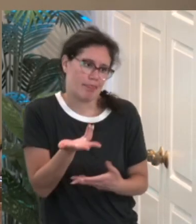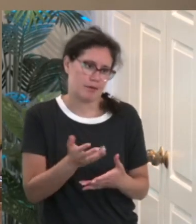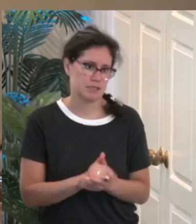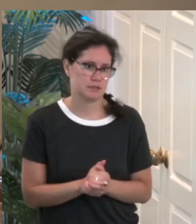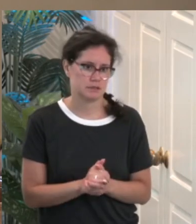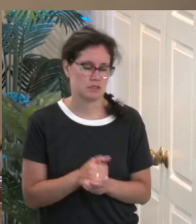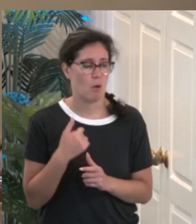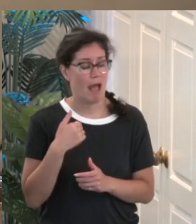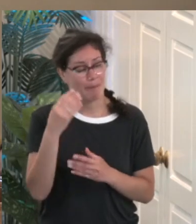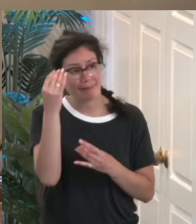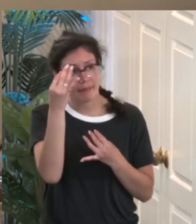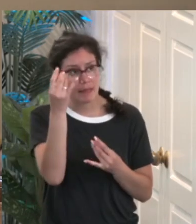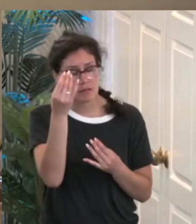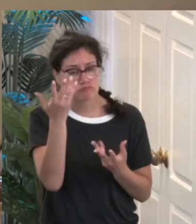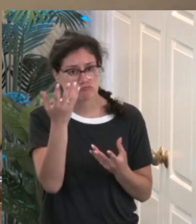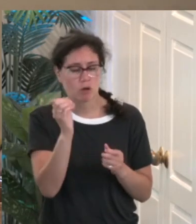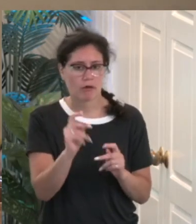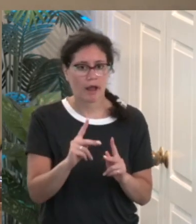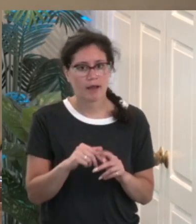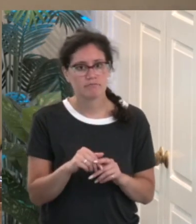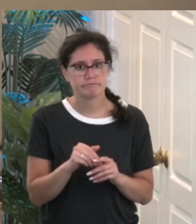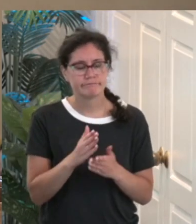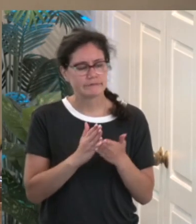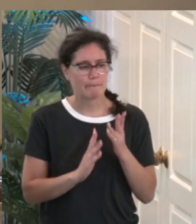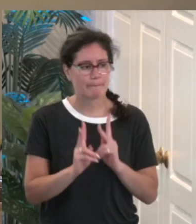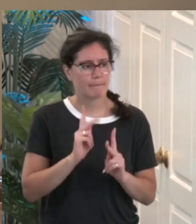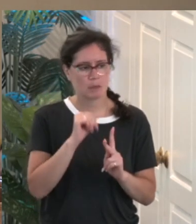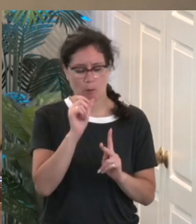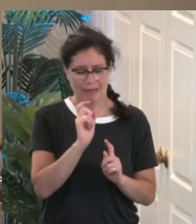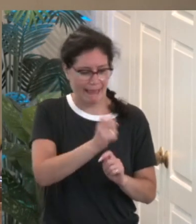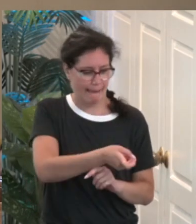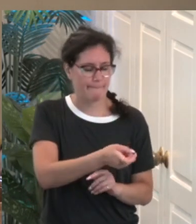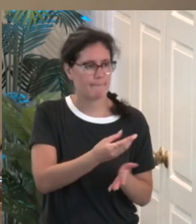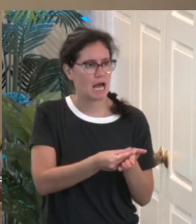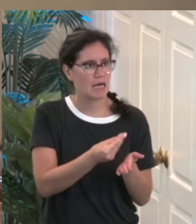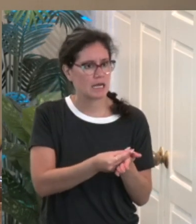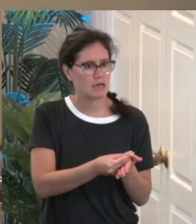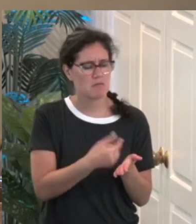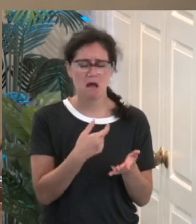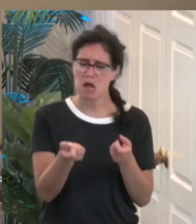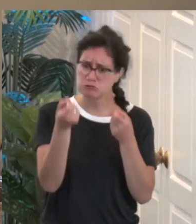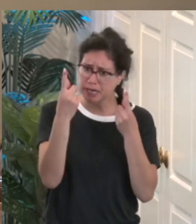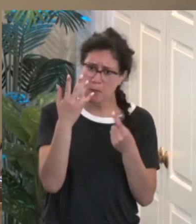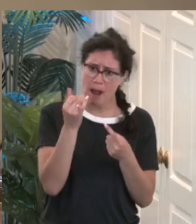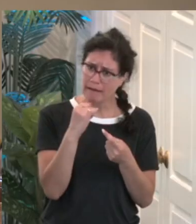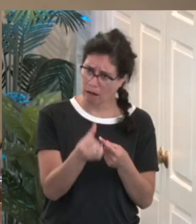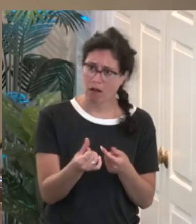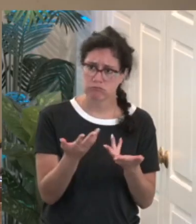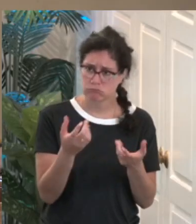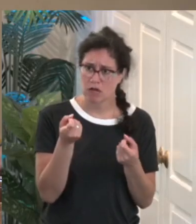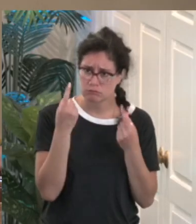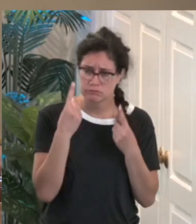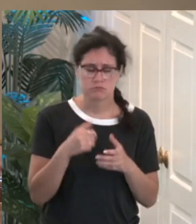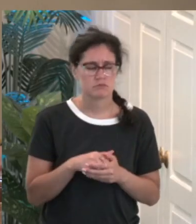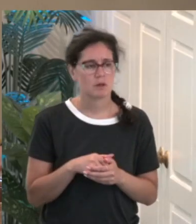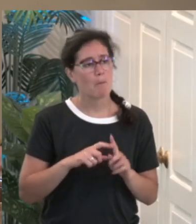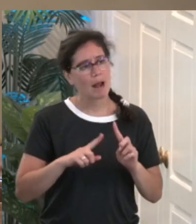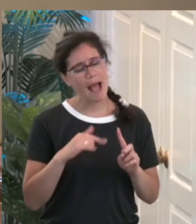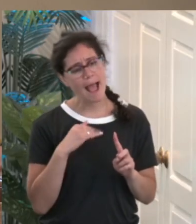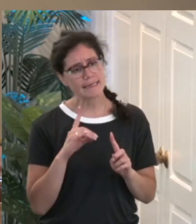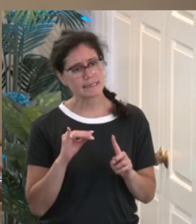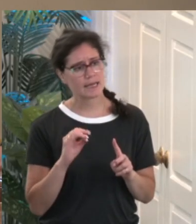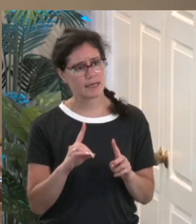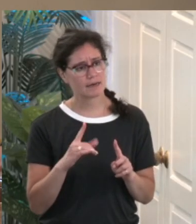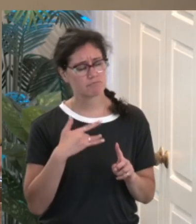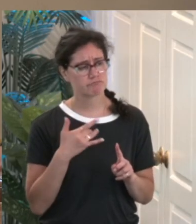my thinking is, okay, now some people don't give money like that, and I understand why you don't. I understand. But I did, and I felt pretty